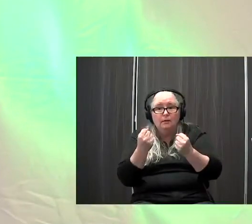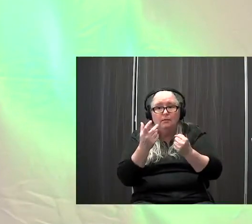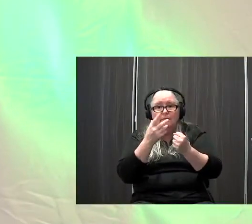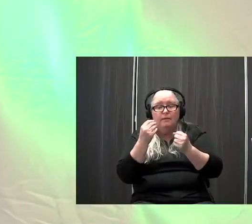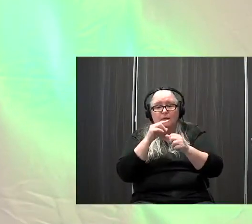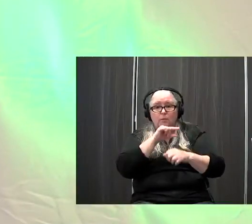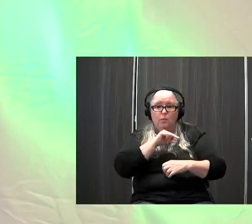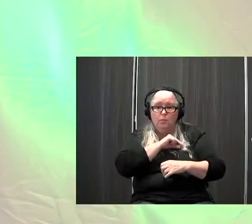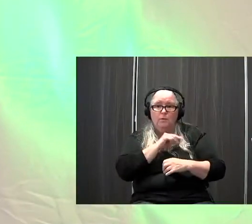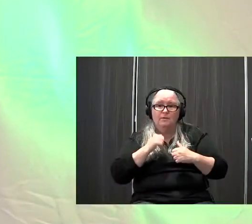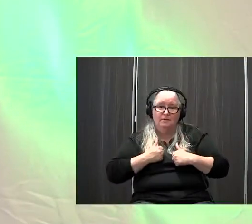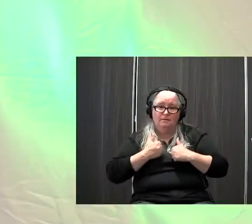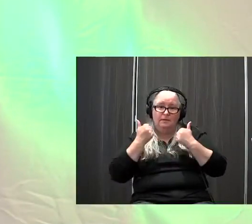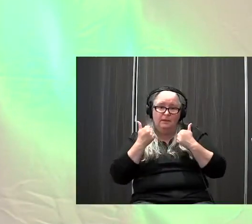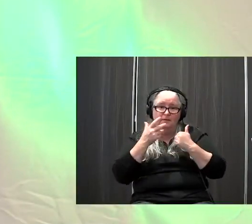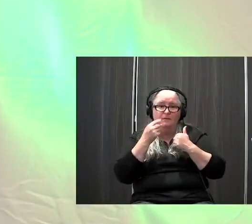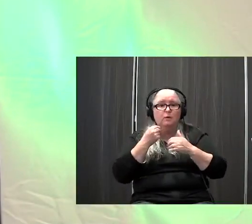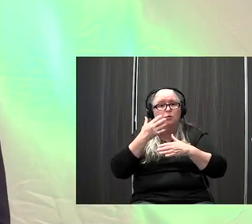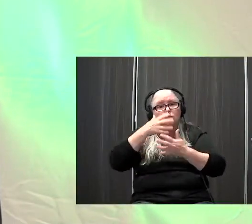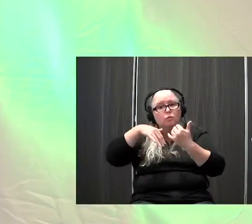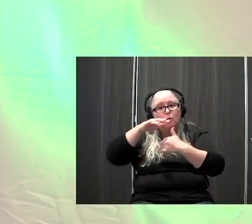and psychosocial adjustment. Thank you.